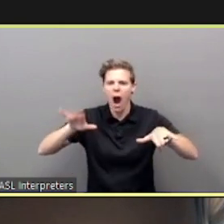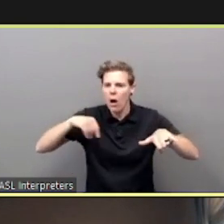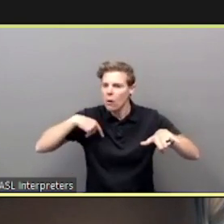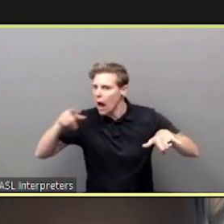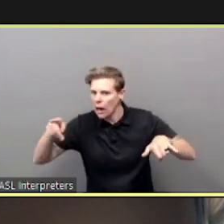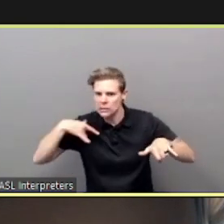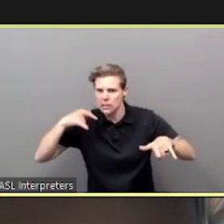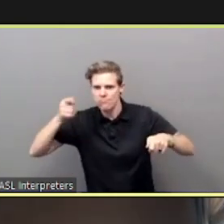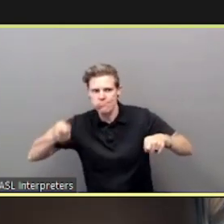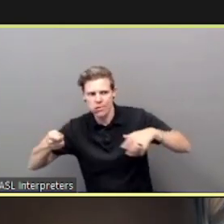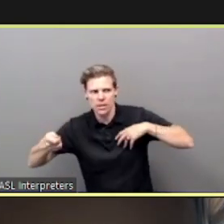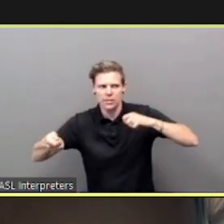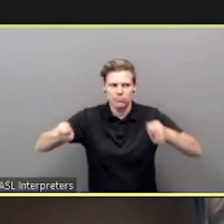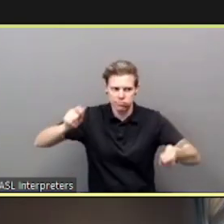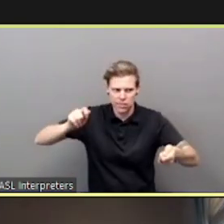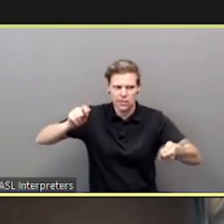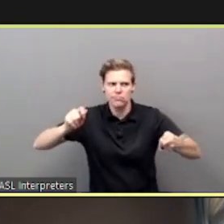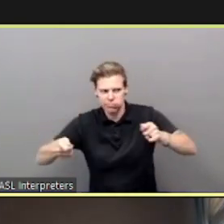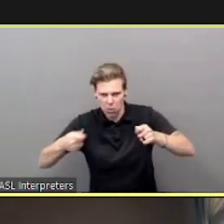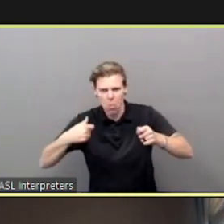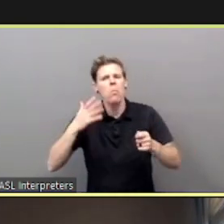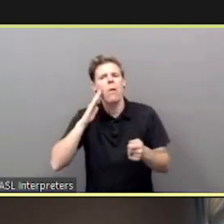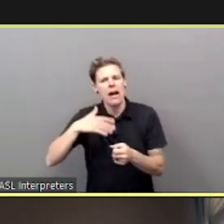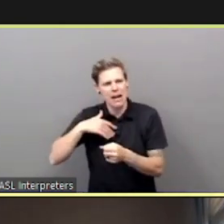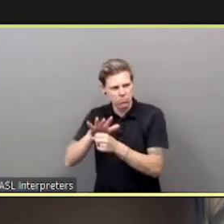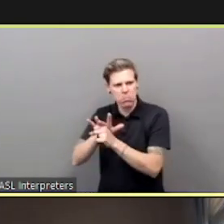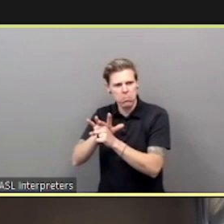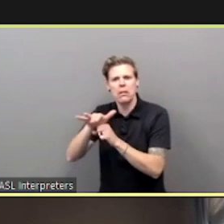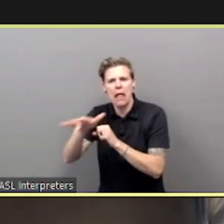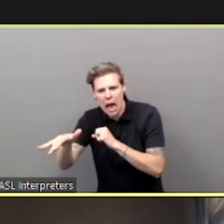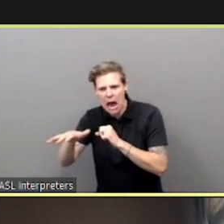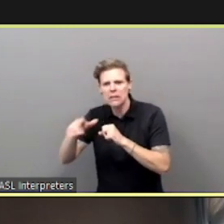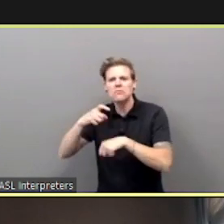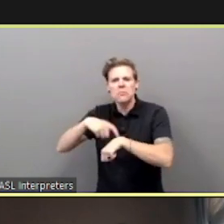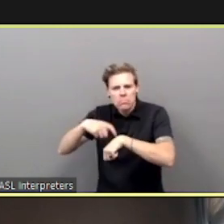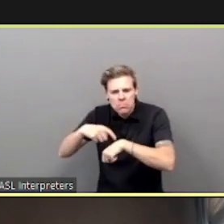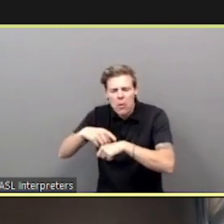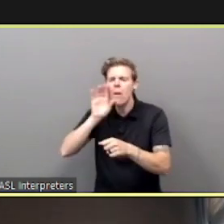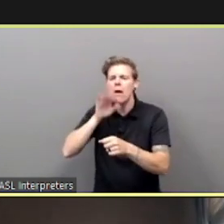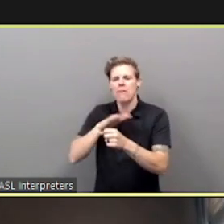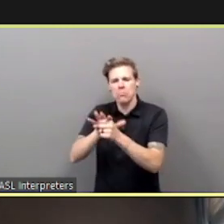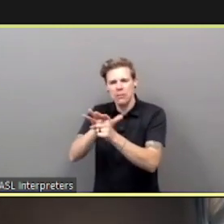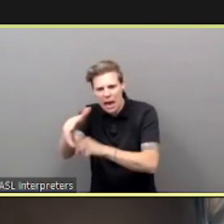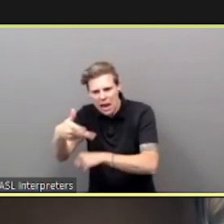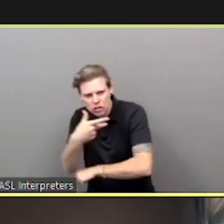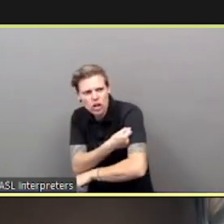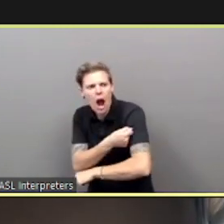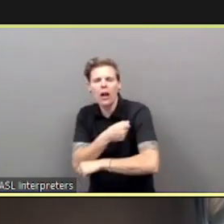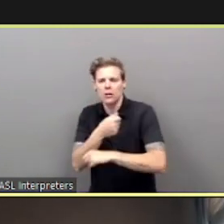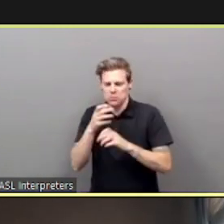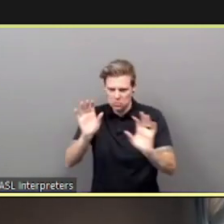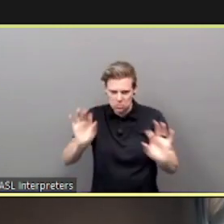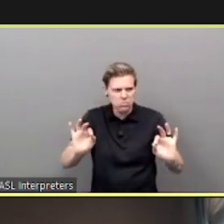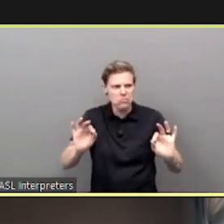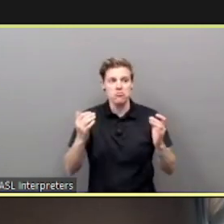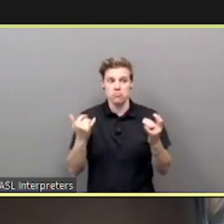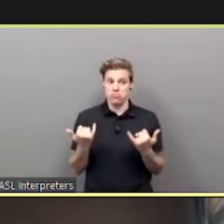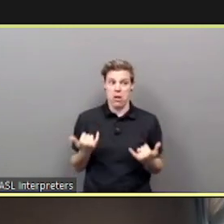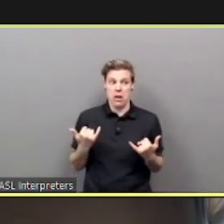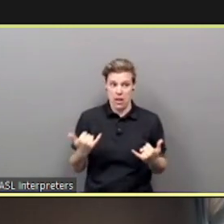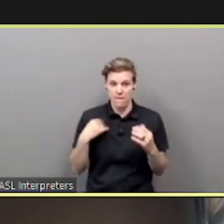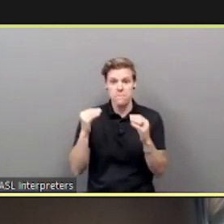guys. It might just take a little longer than right now, where we have a lot more supply than